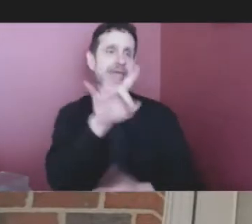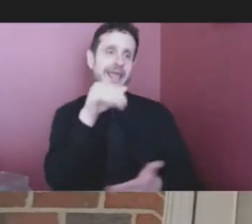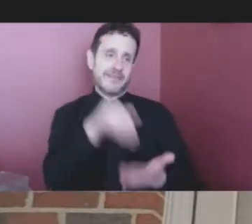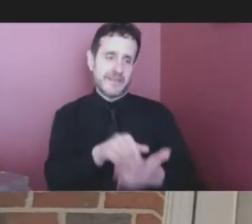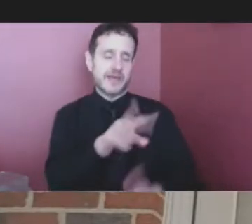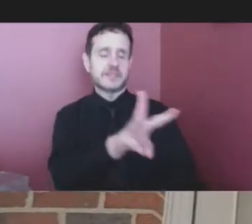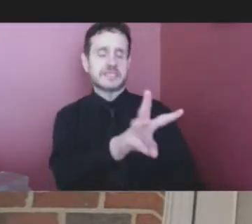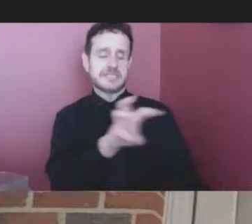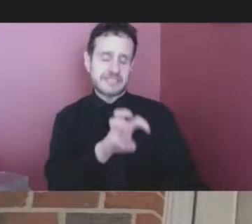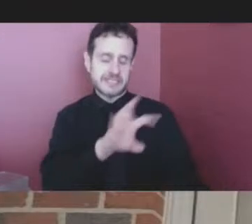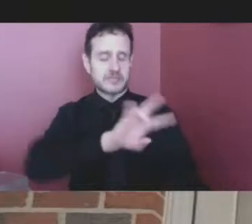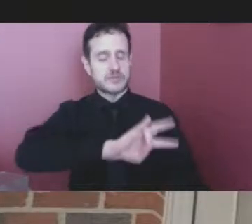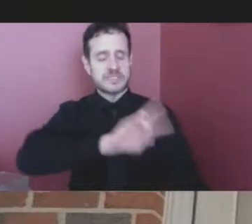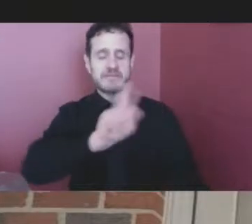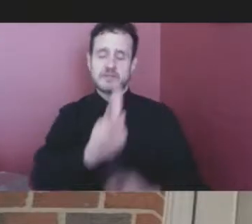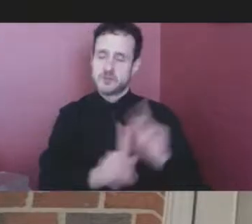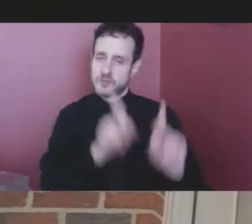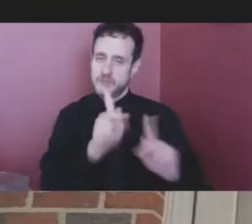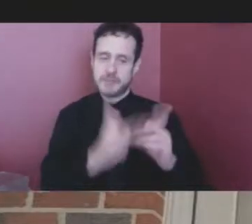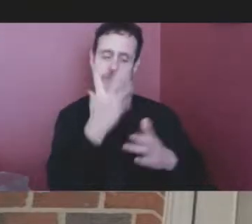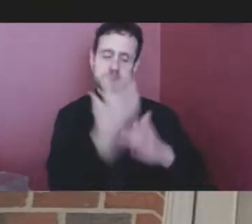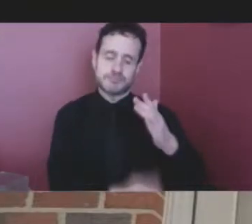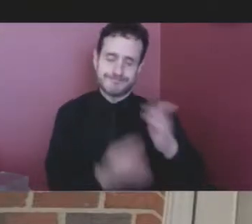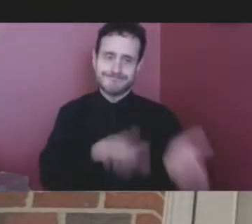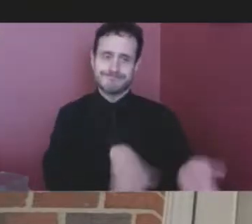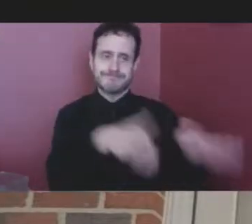8,672 lives lost.